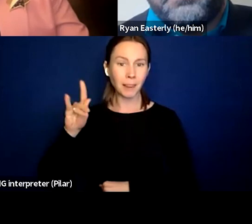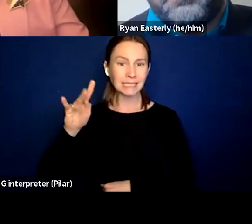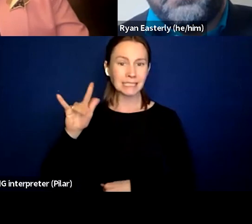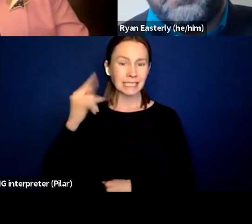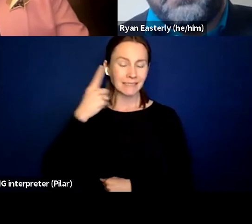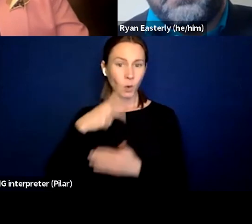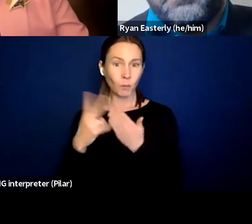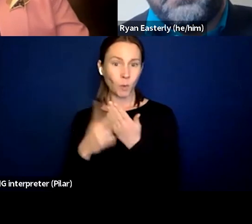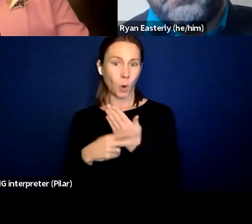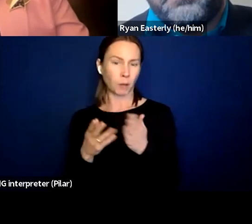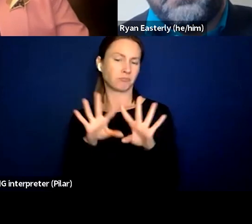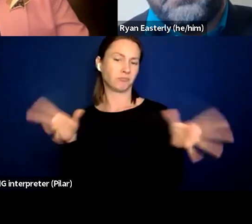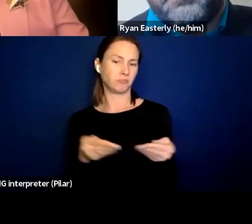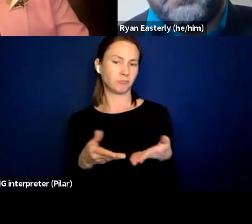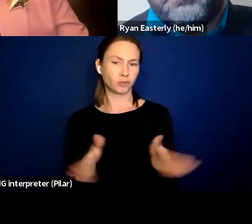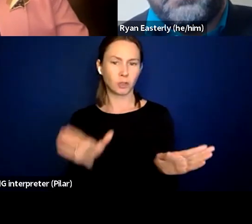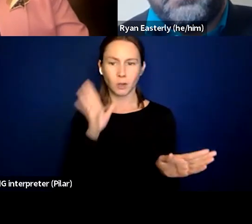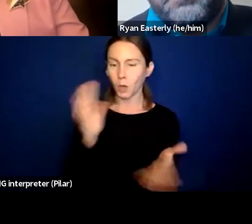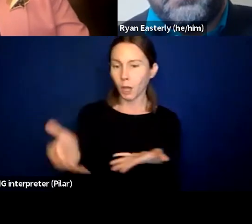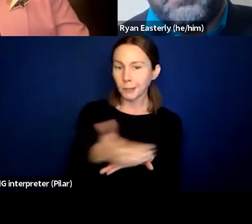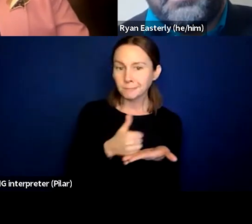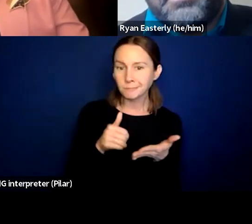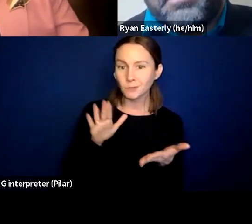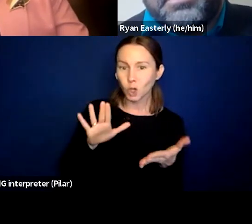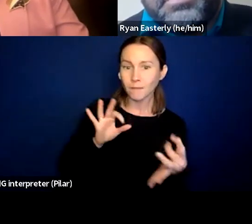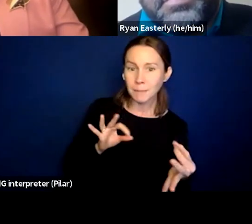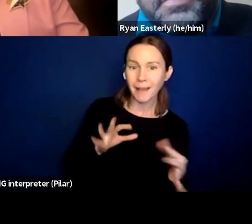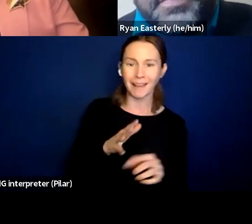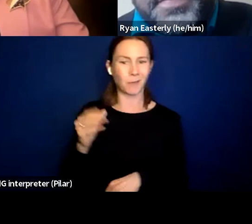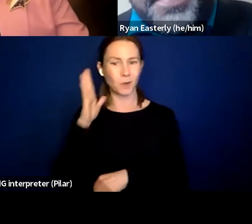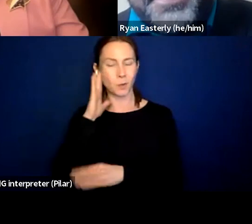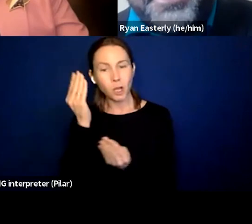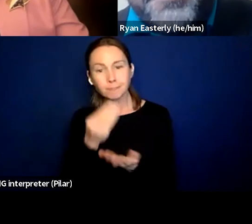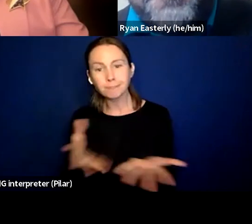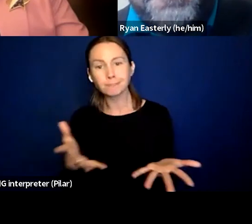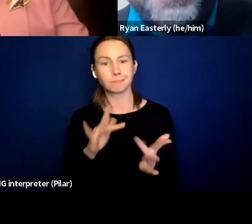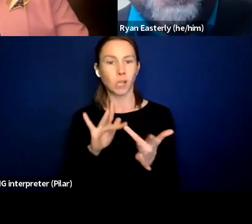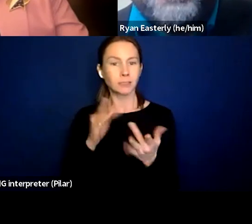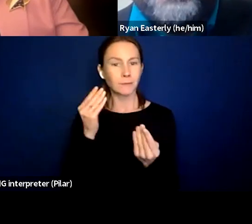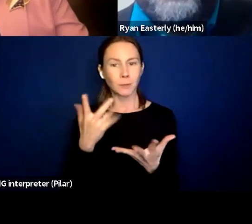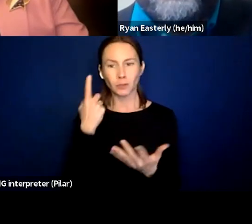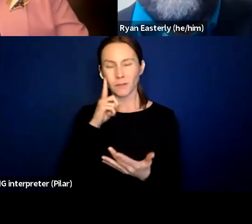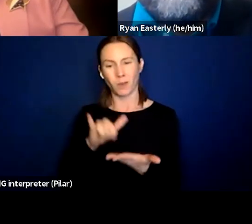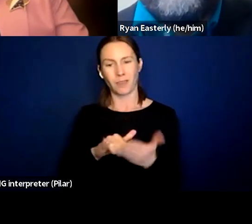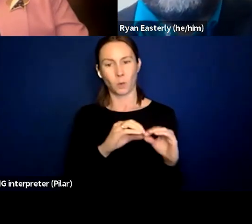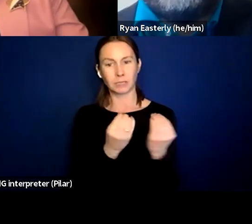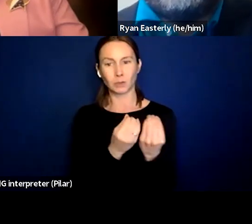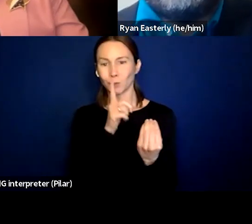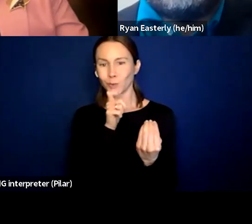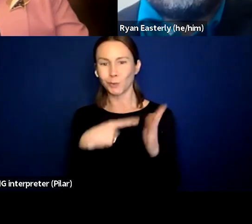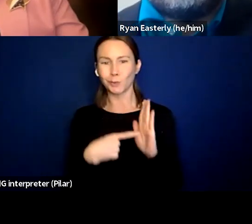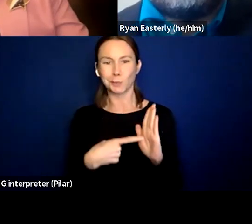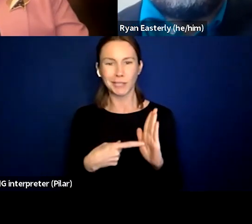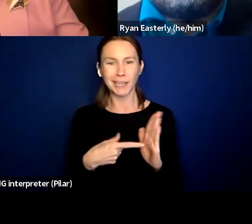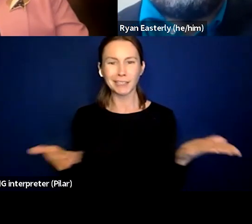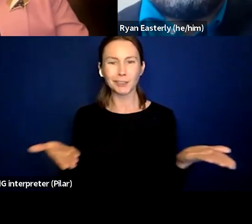general, we'll get feedback from you, but we'll also send out contact info for the organizations that are represented here today